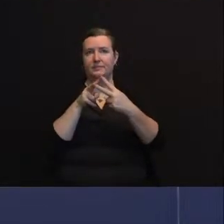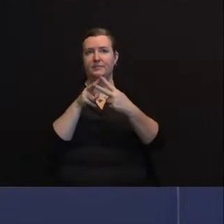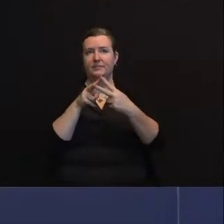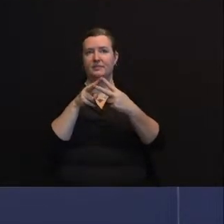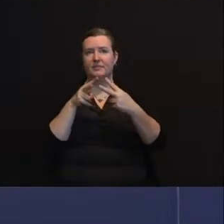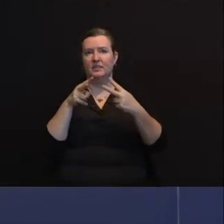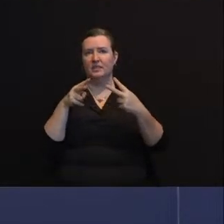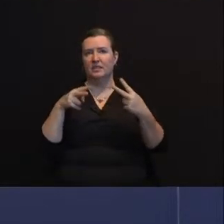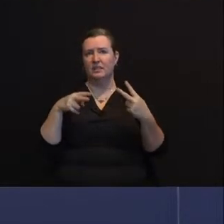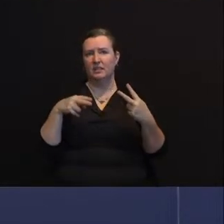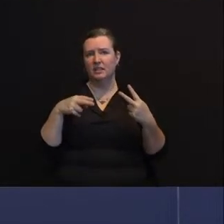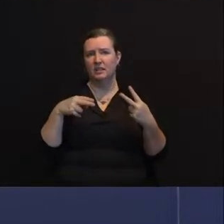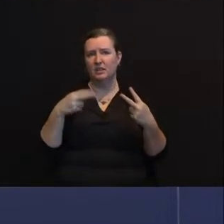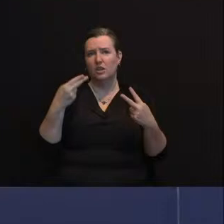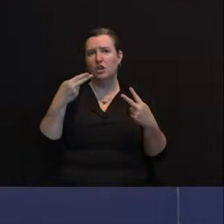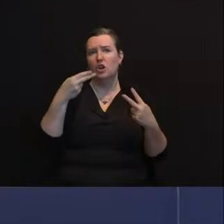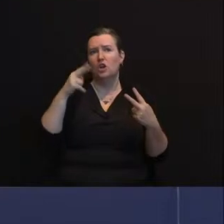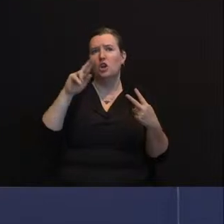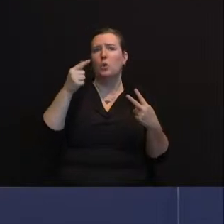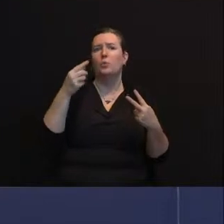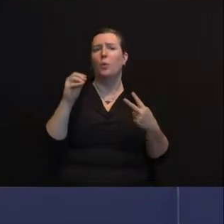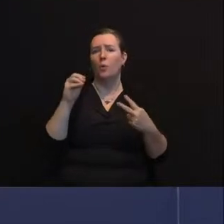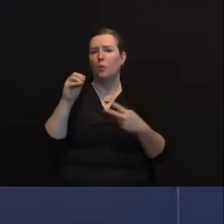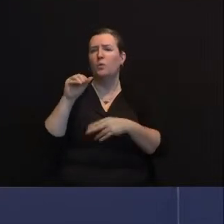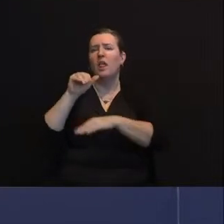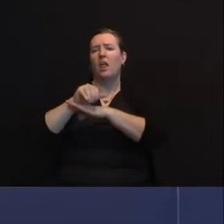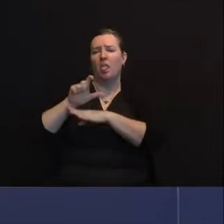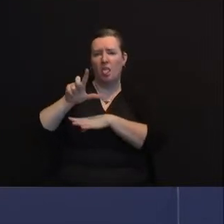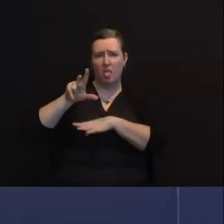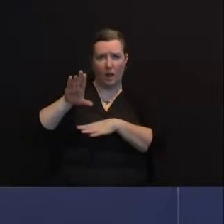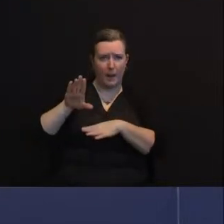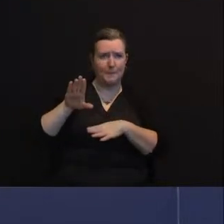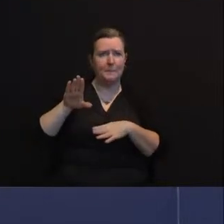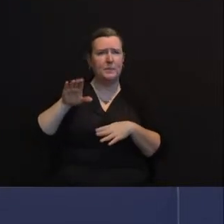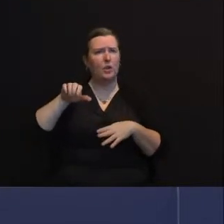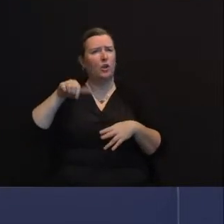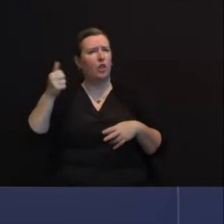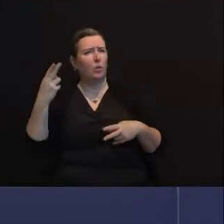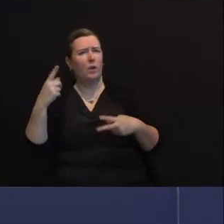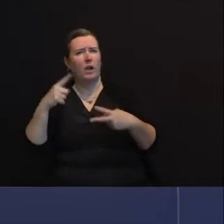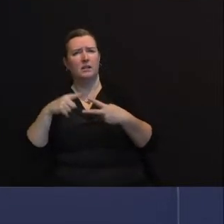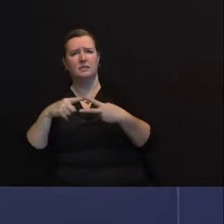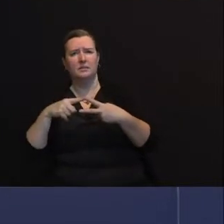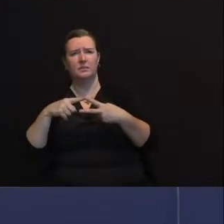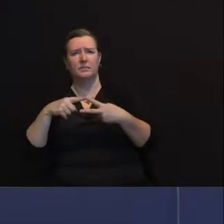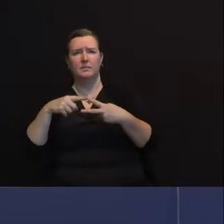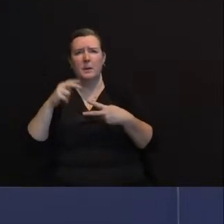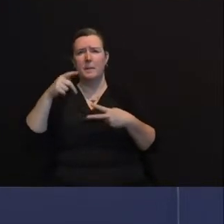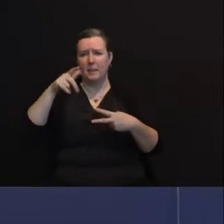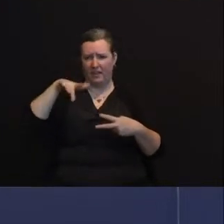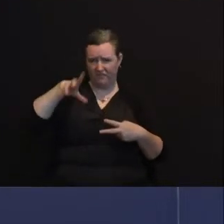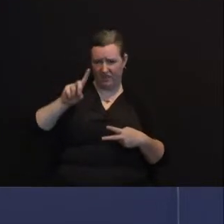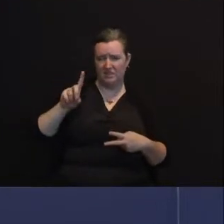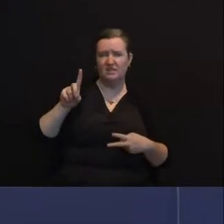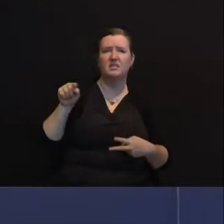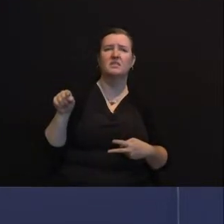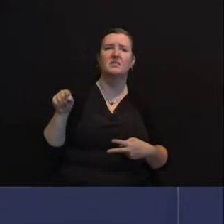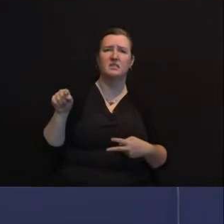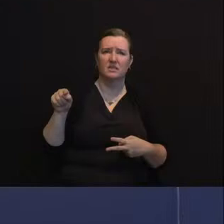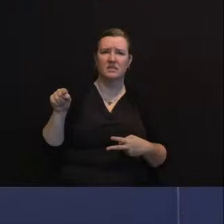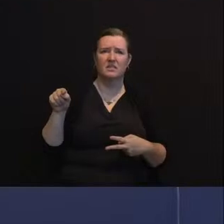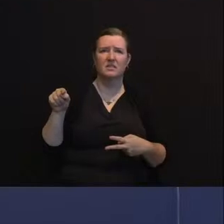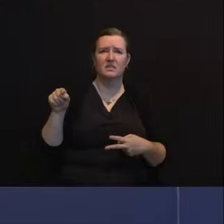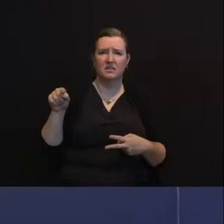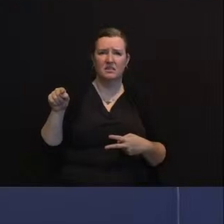Hugo's Nightclub was cited. Ferone's Nightclub in Plainfield was cited. Pueblo Viejo was cited